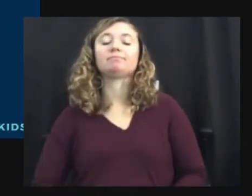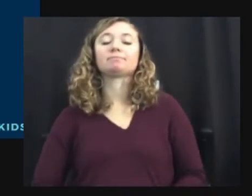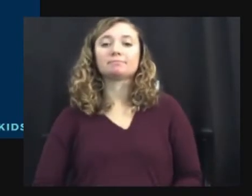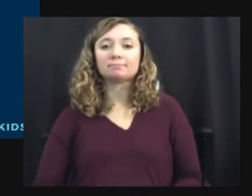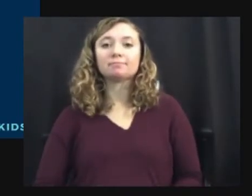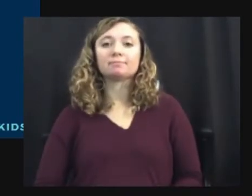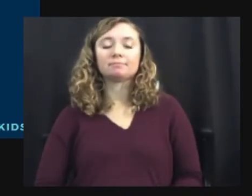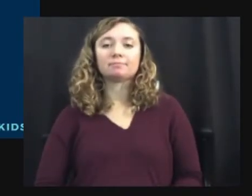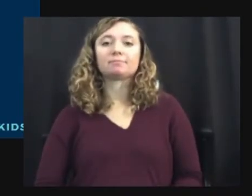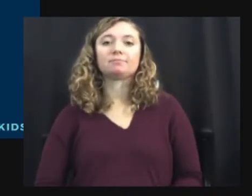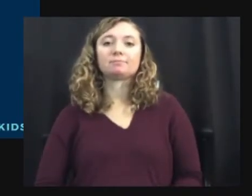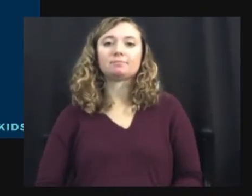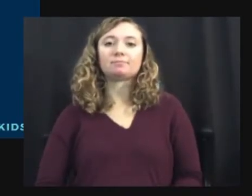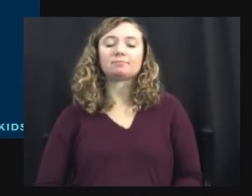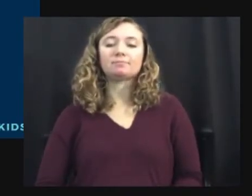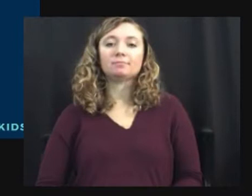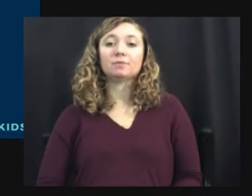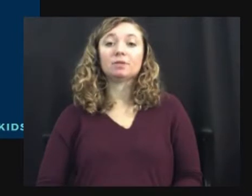So